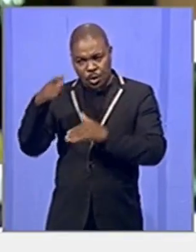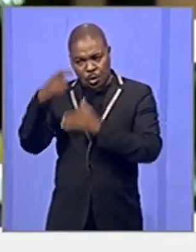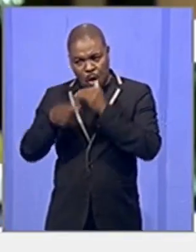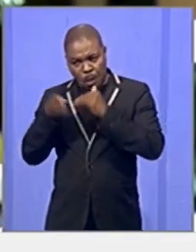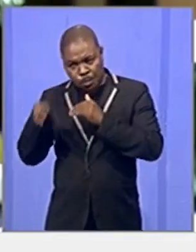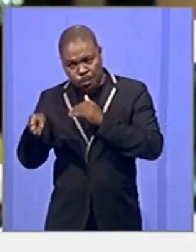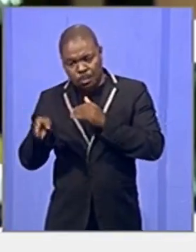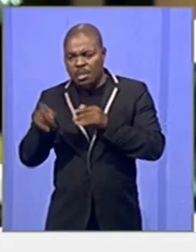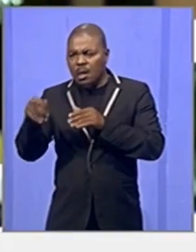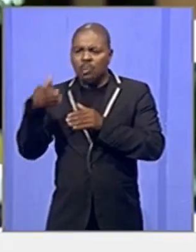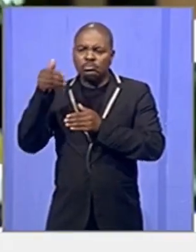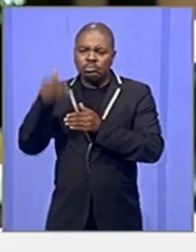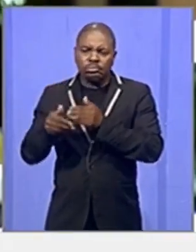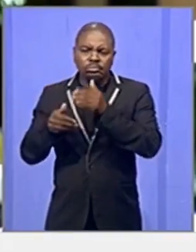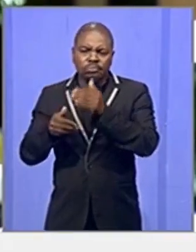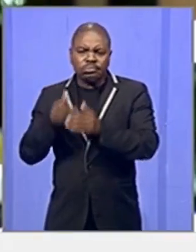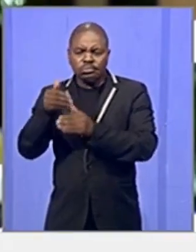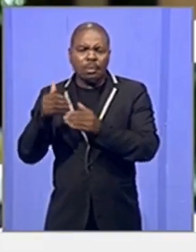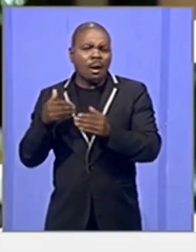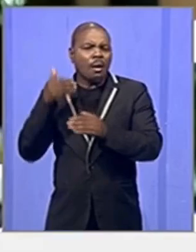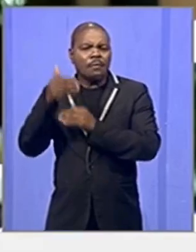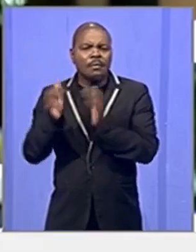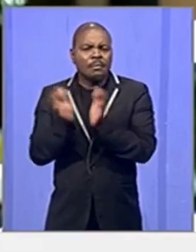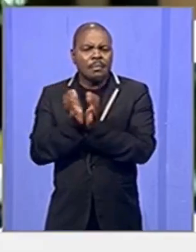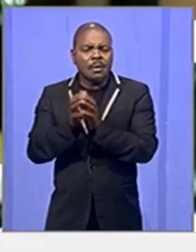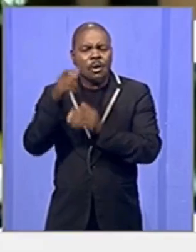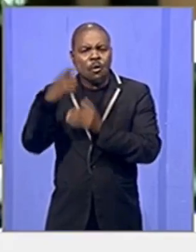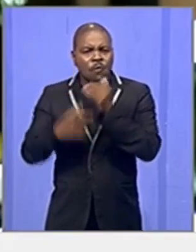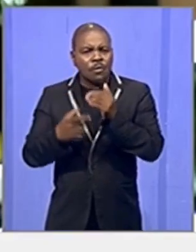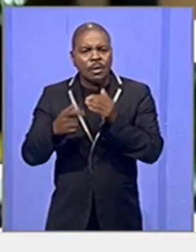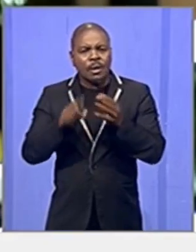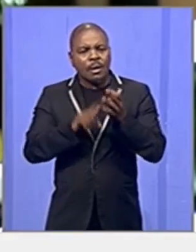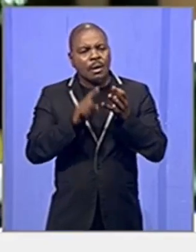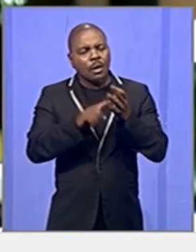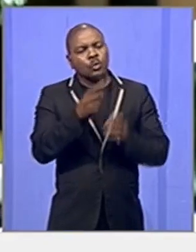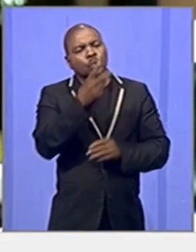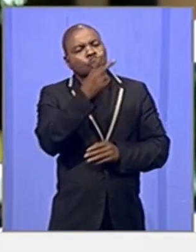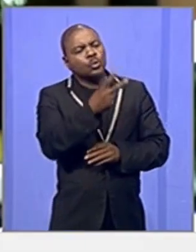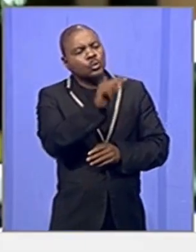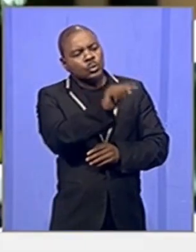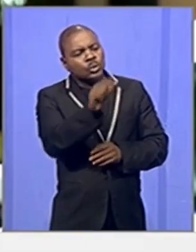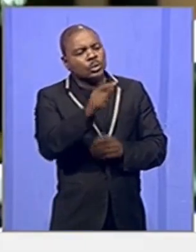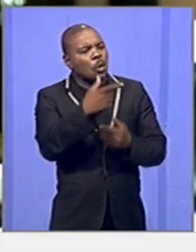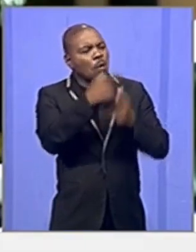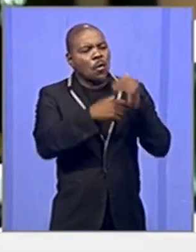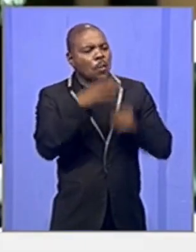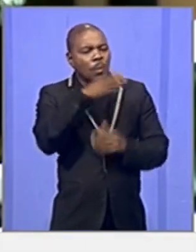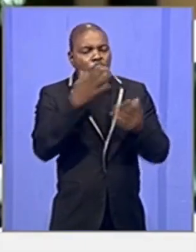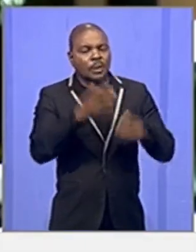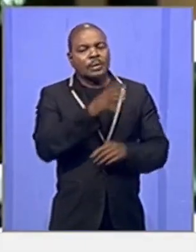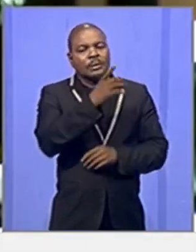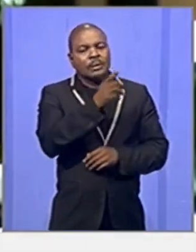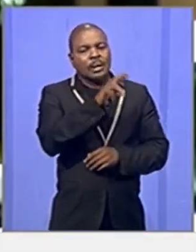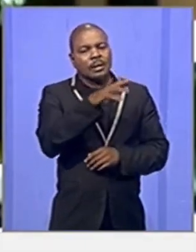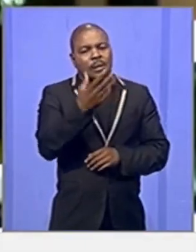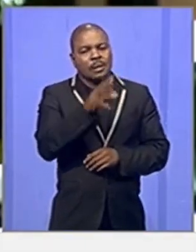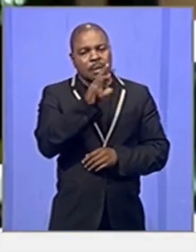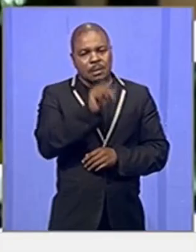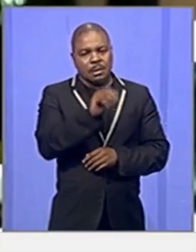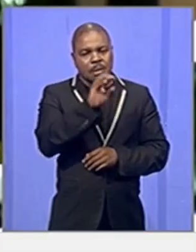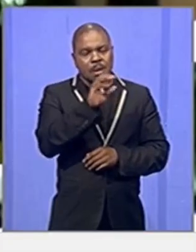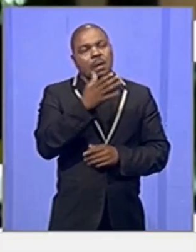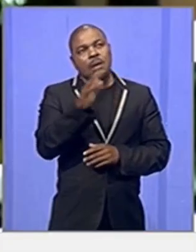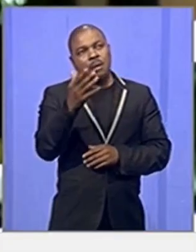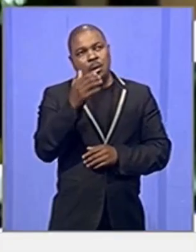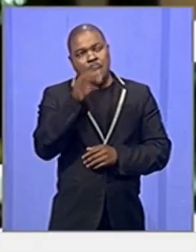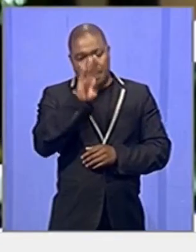progress have they made since their regional conferences, and the 2 outstanding conferences at